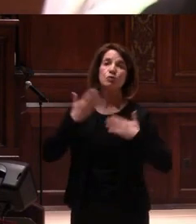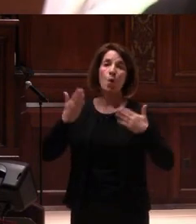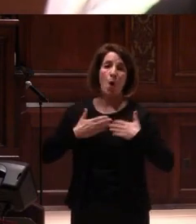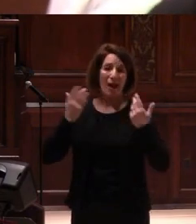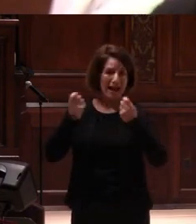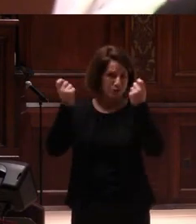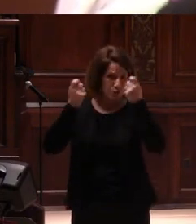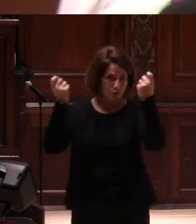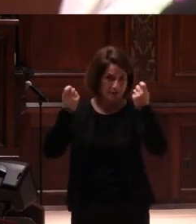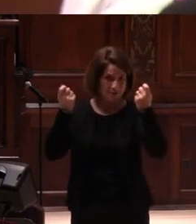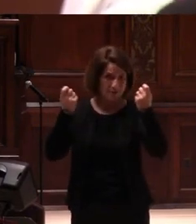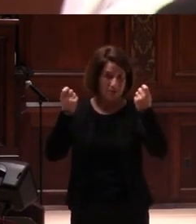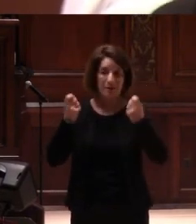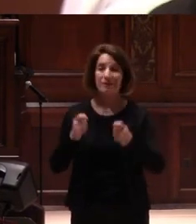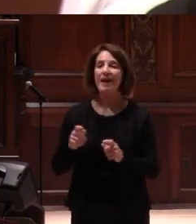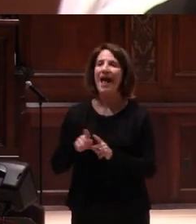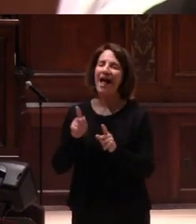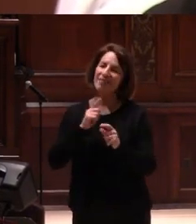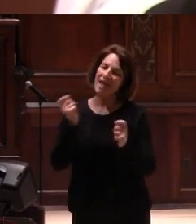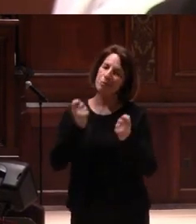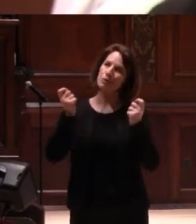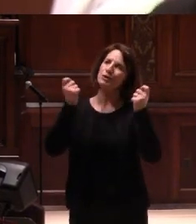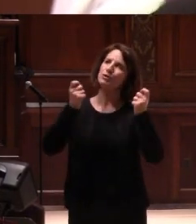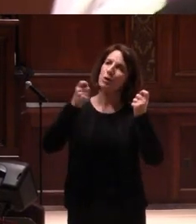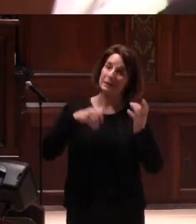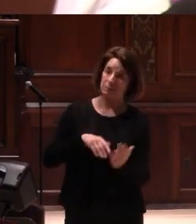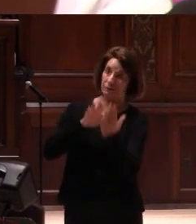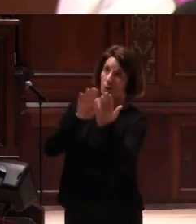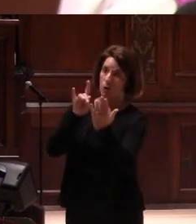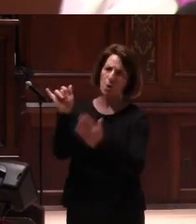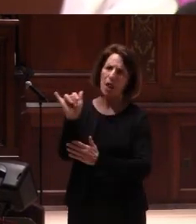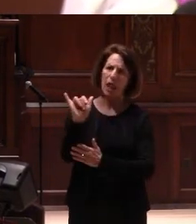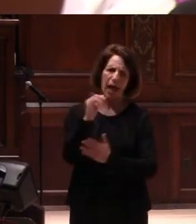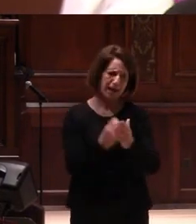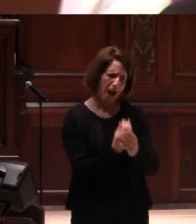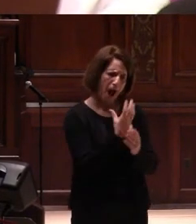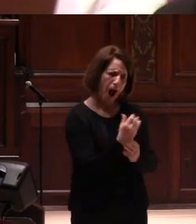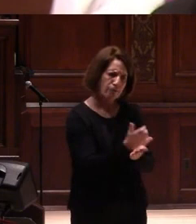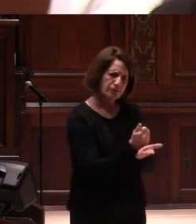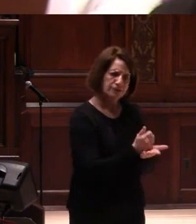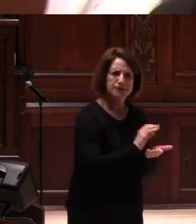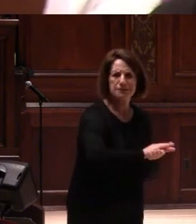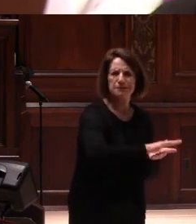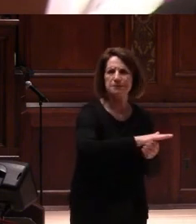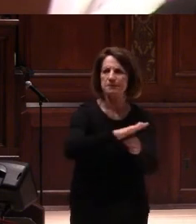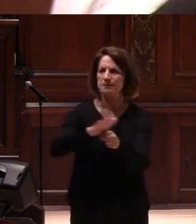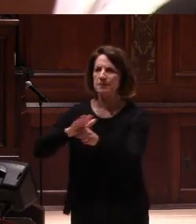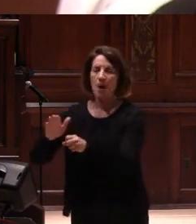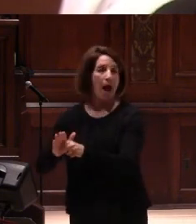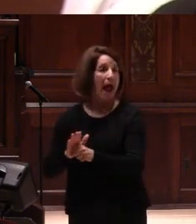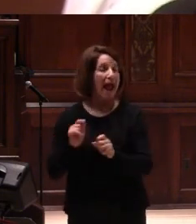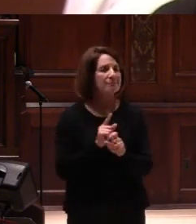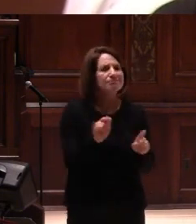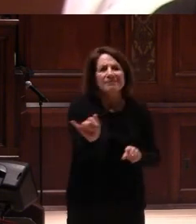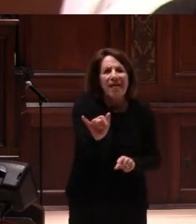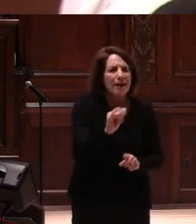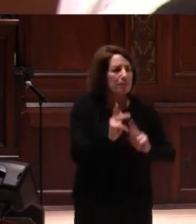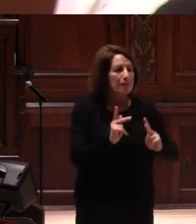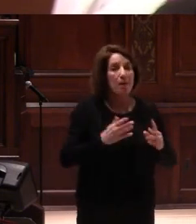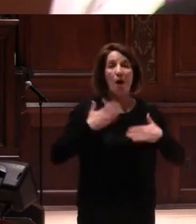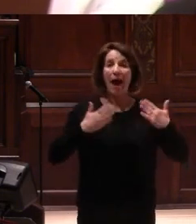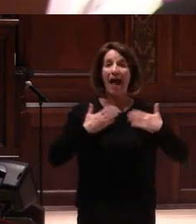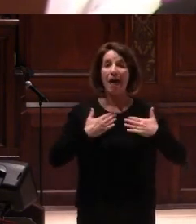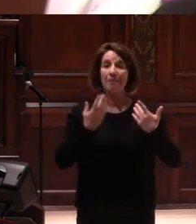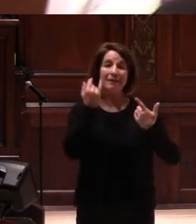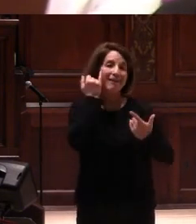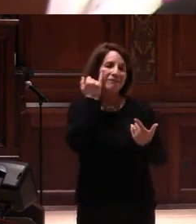As they rejoice before you, as at the harvest, as people make merry when dividing spoils, for